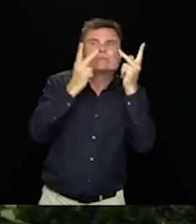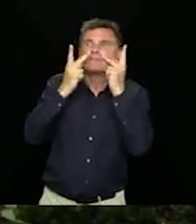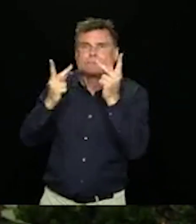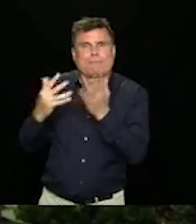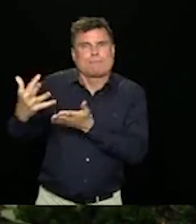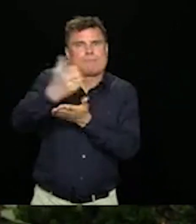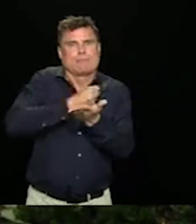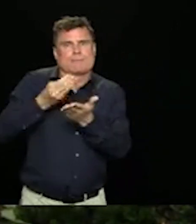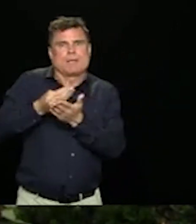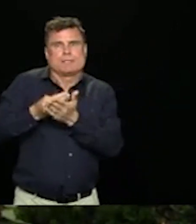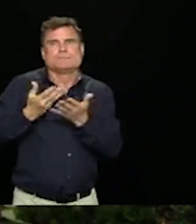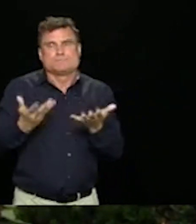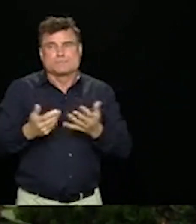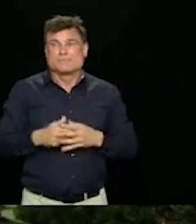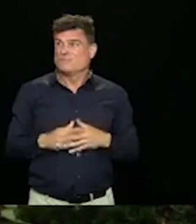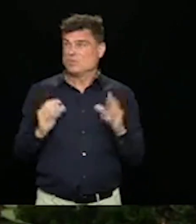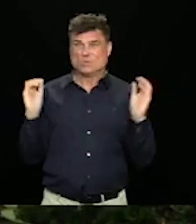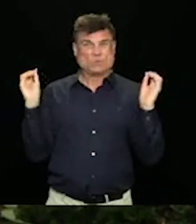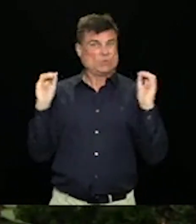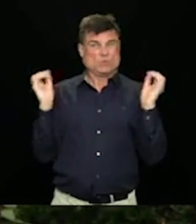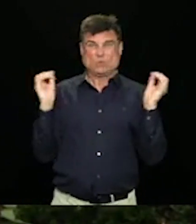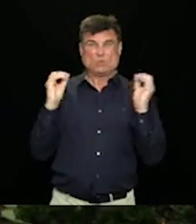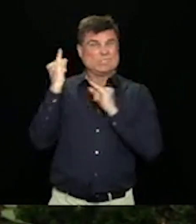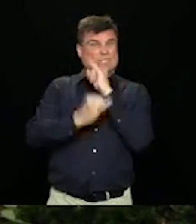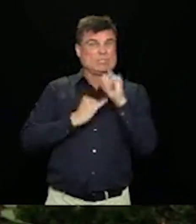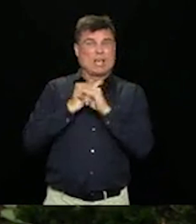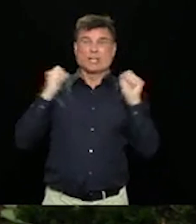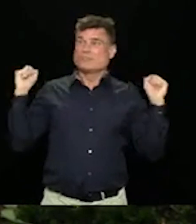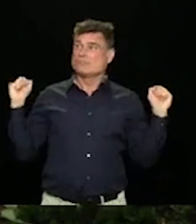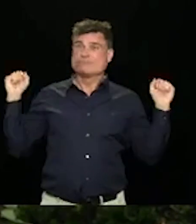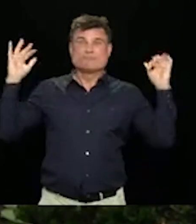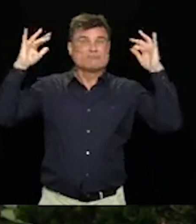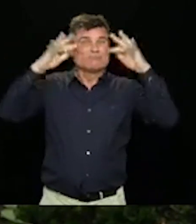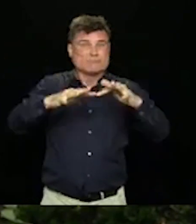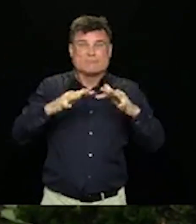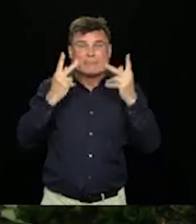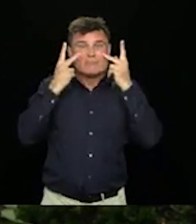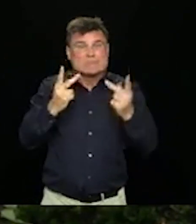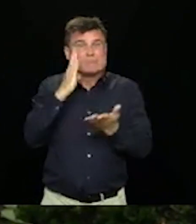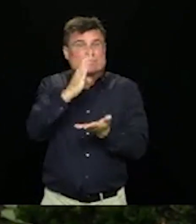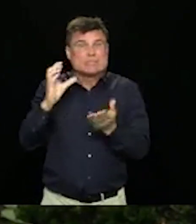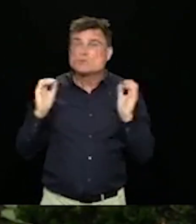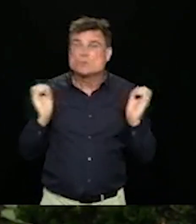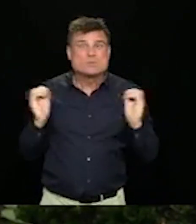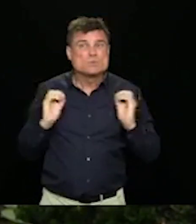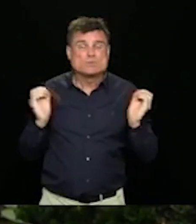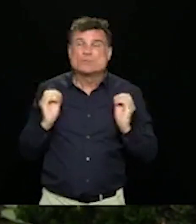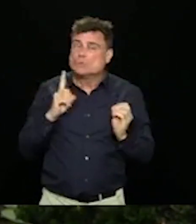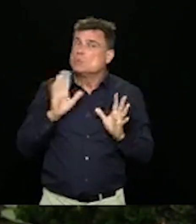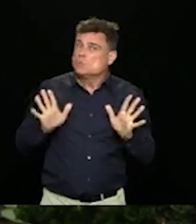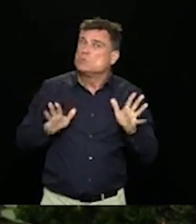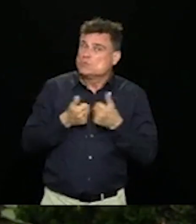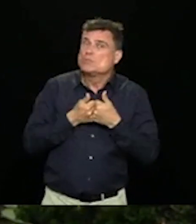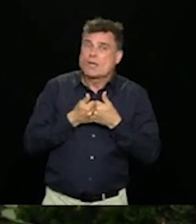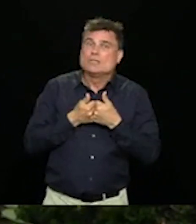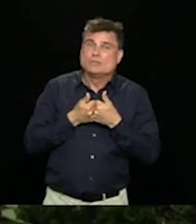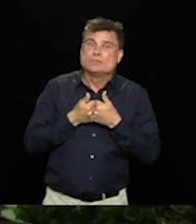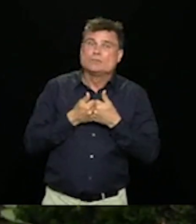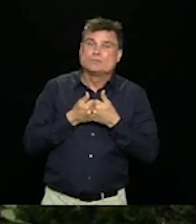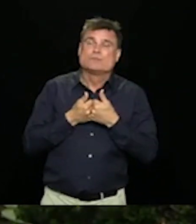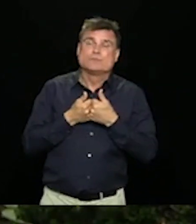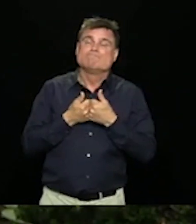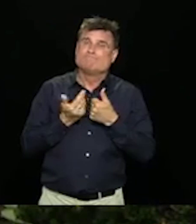the 22nd of June was a major challenge, or is a major challenge for many tourism operators. With respect to the cruise